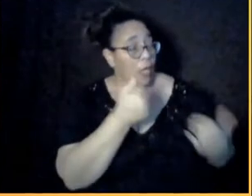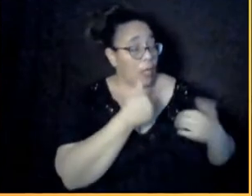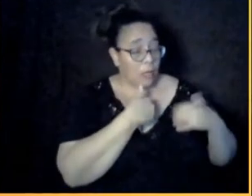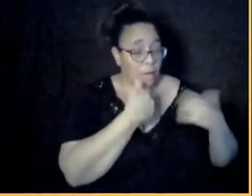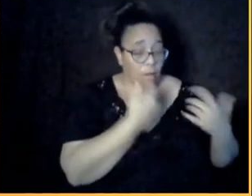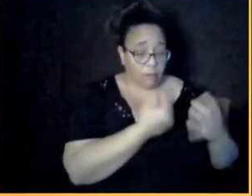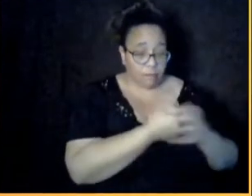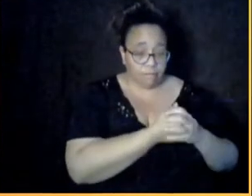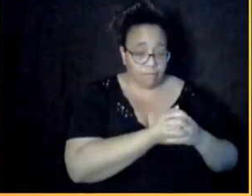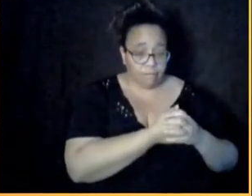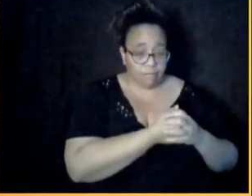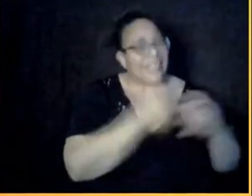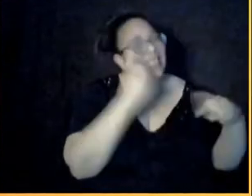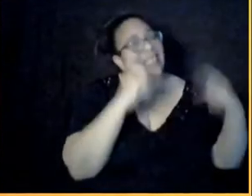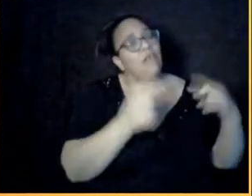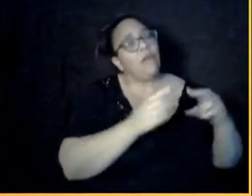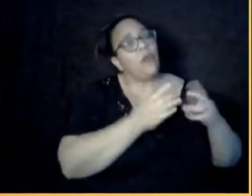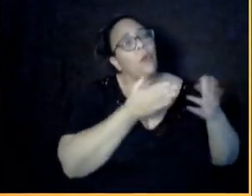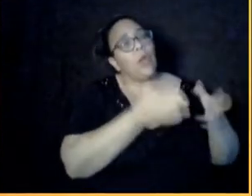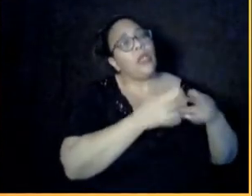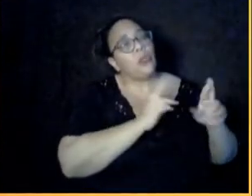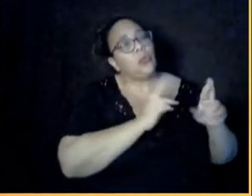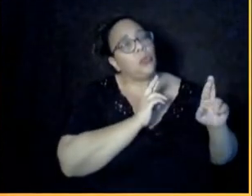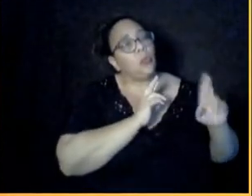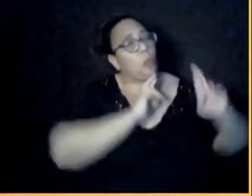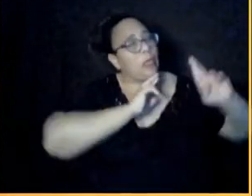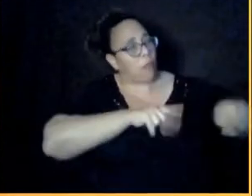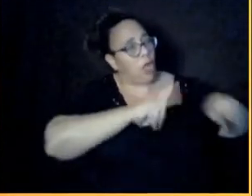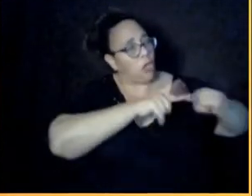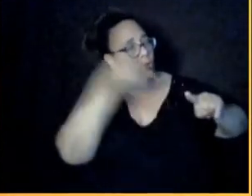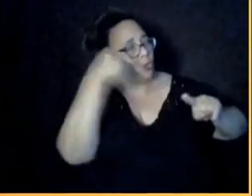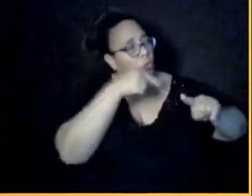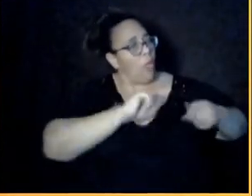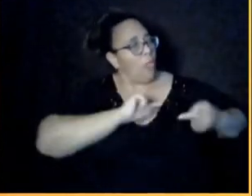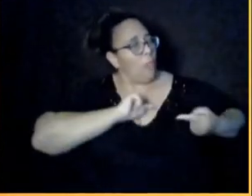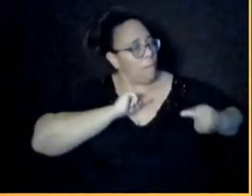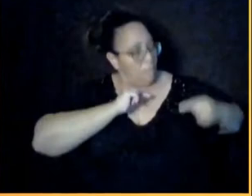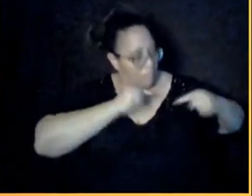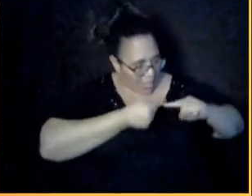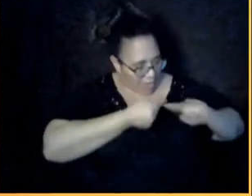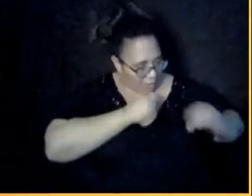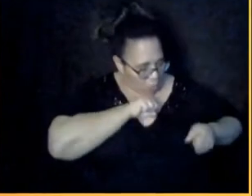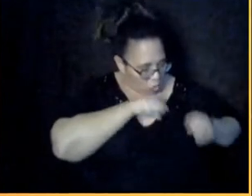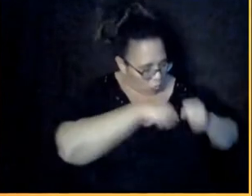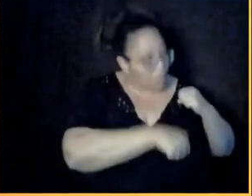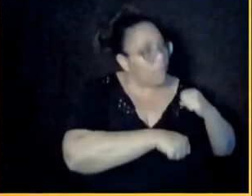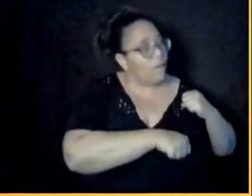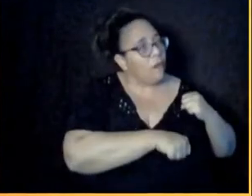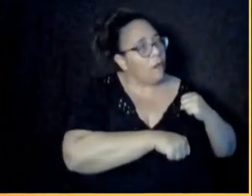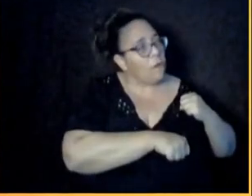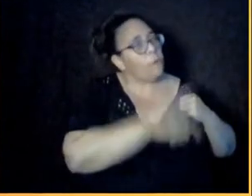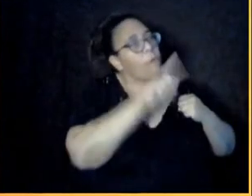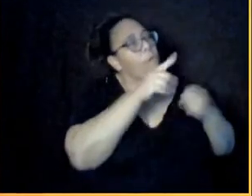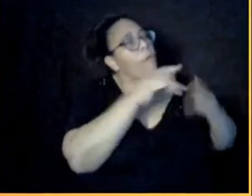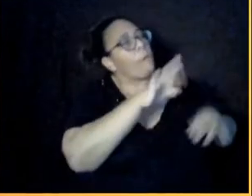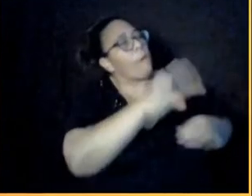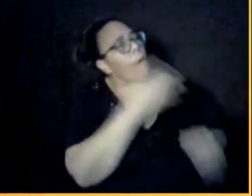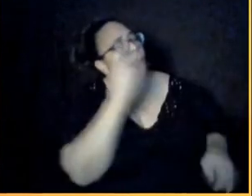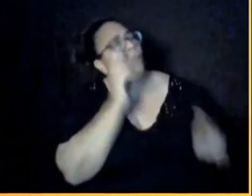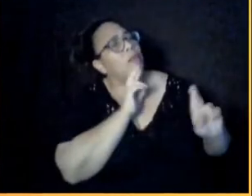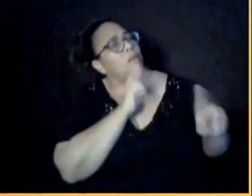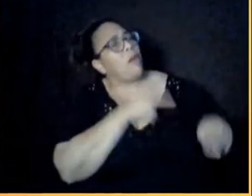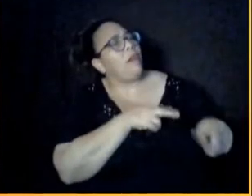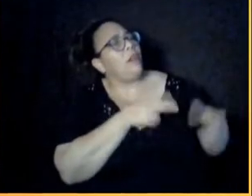There's so many ways that we can respond to grief and to pain, but one of the ways that you have responded to tragedy in your